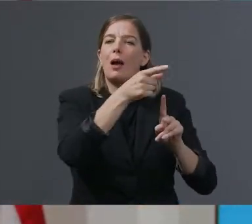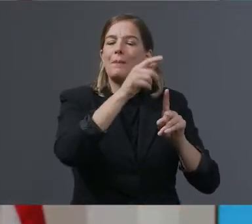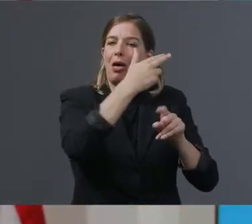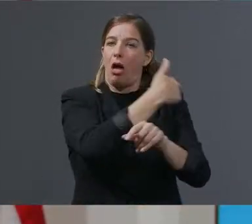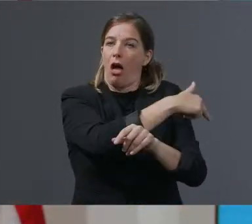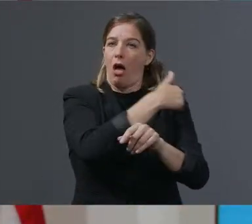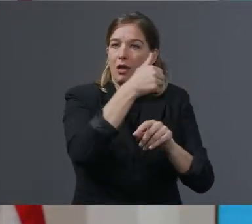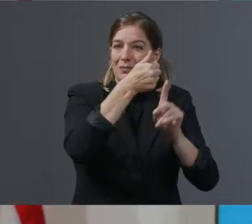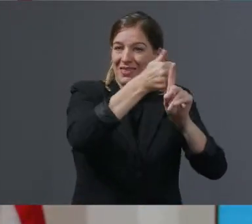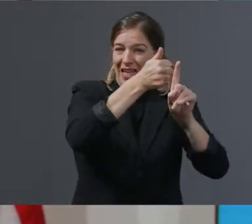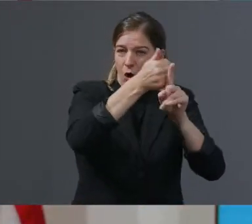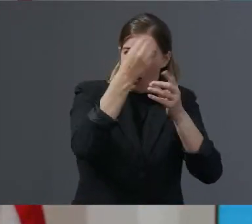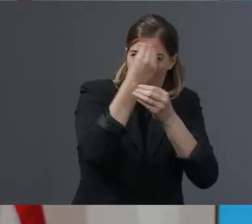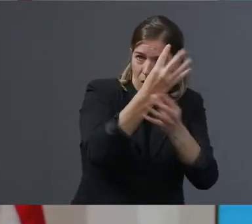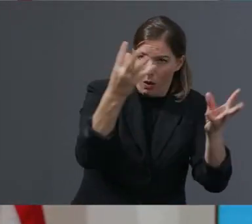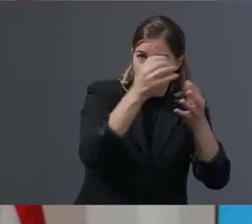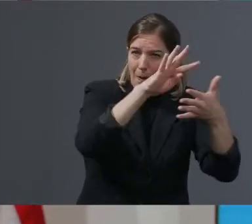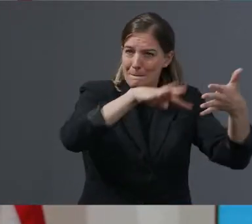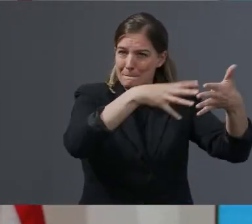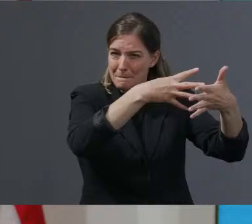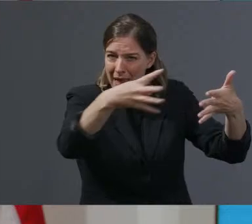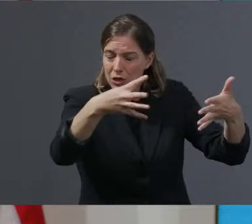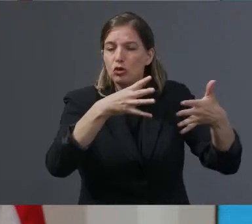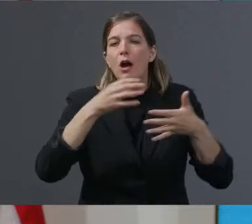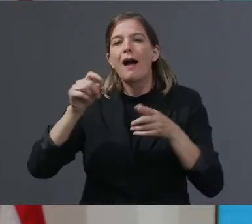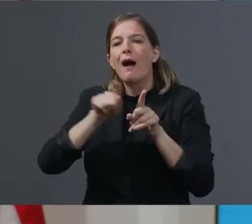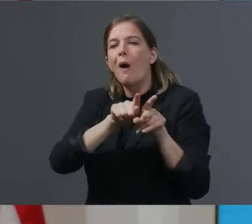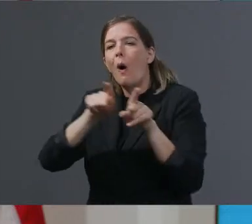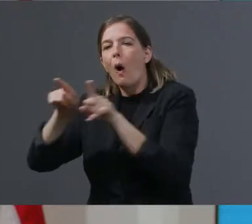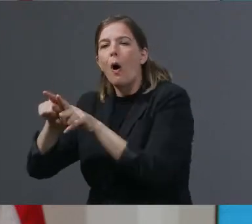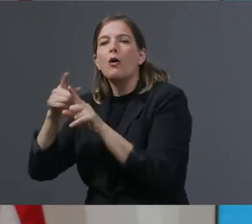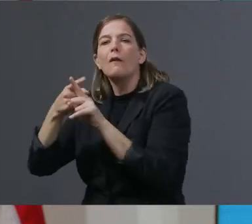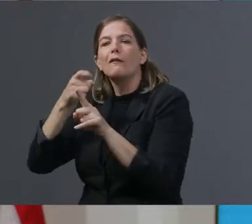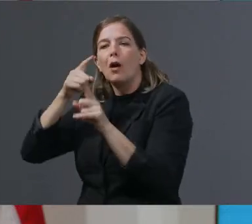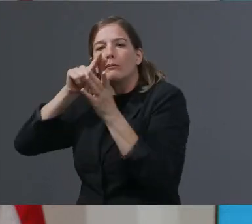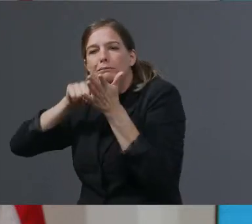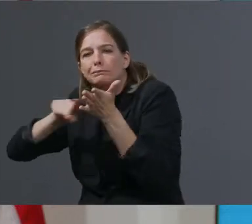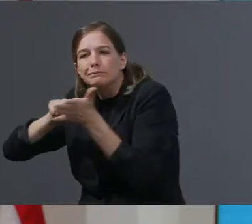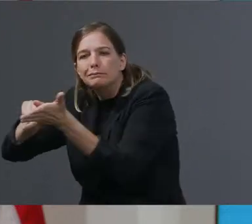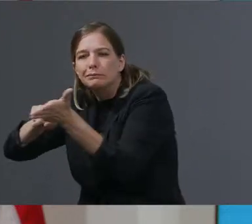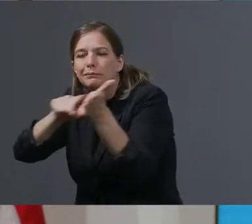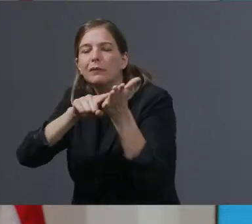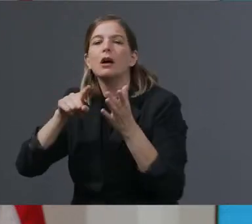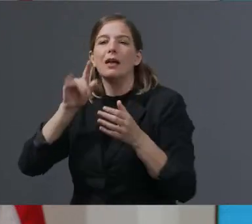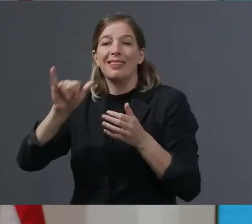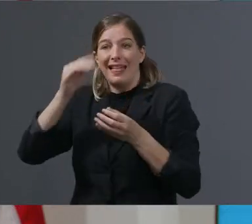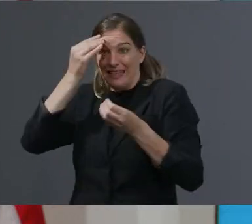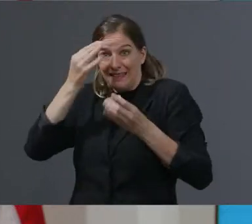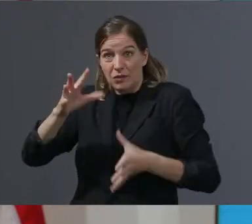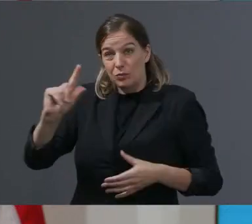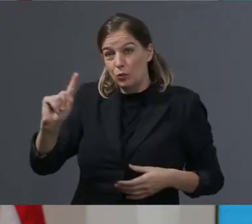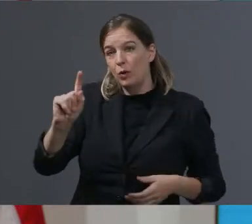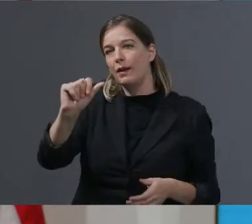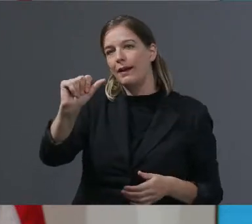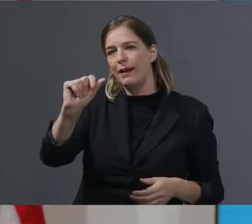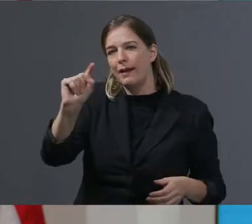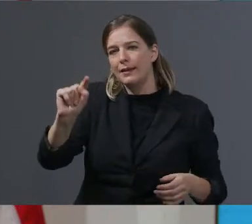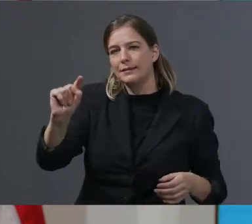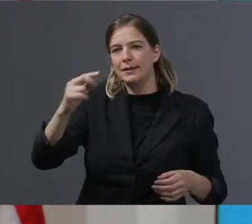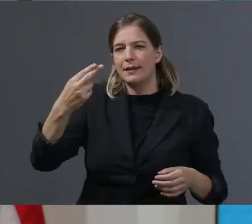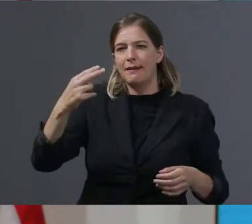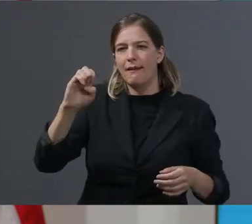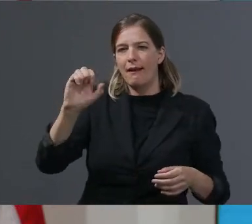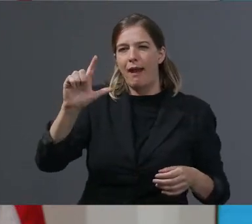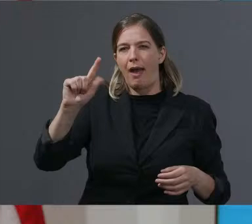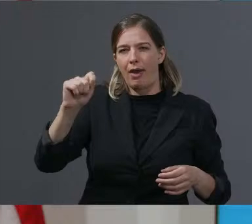the hospitalizations that are identified through case investigation at azhealth.gov. And you can click on the data dashboard, and there is